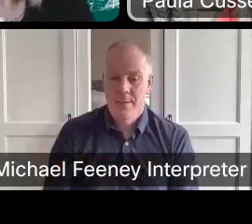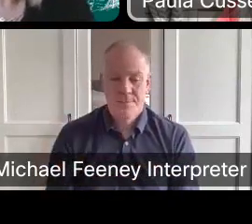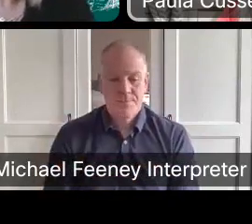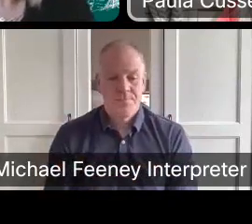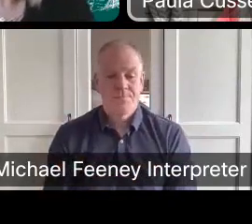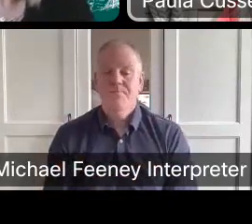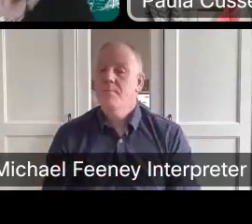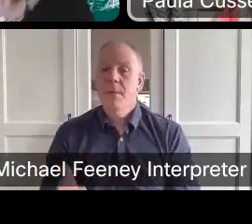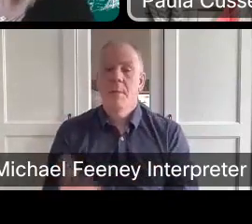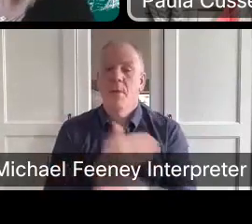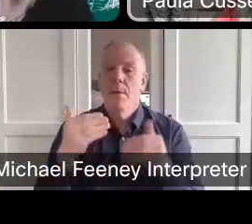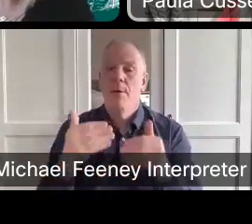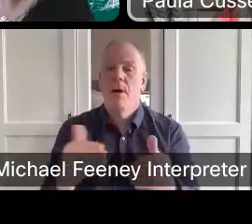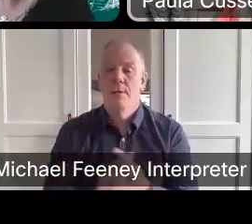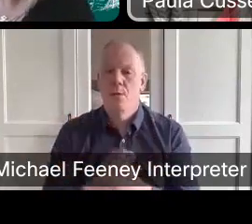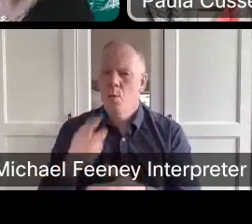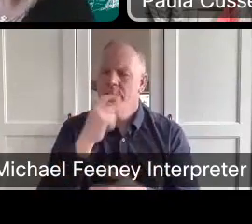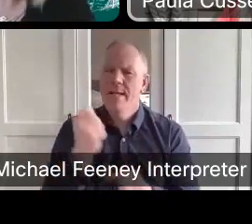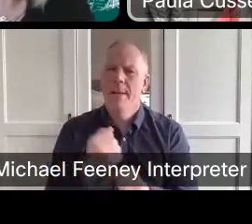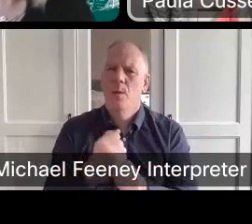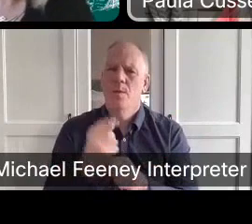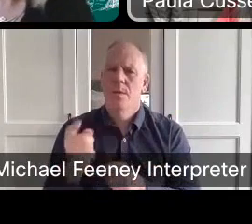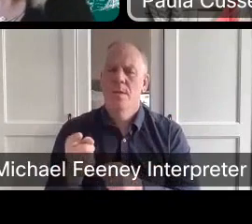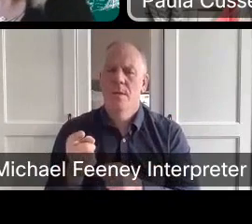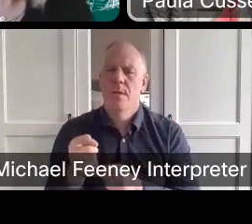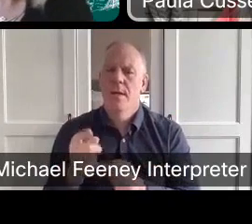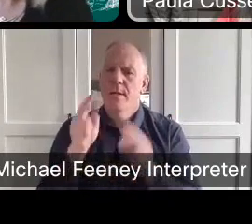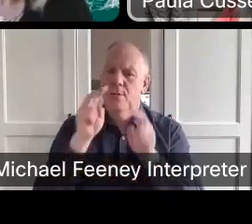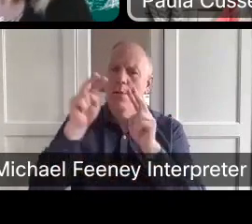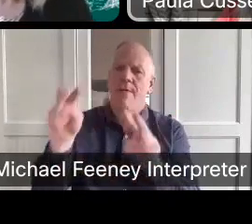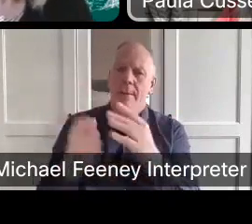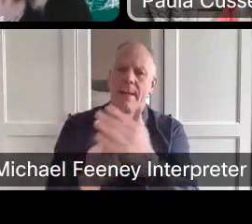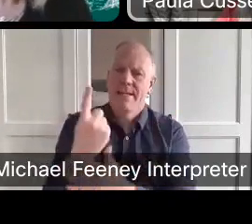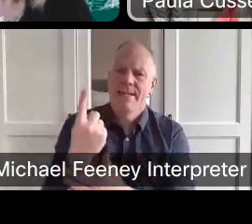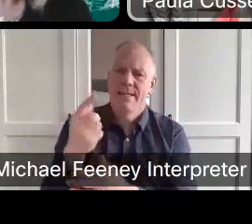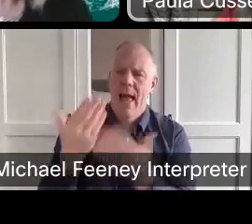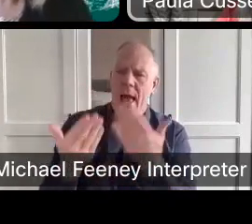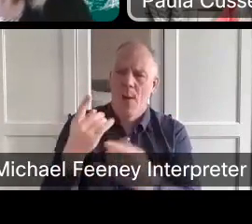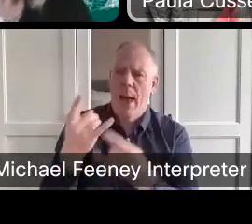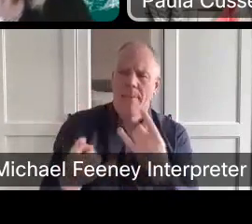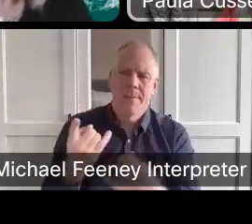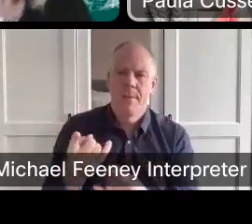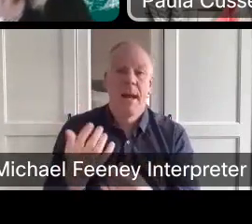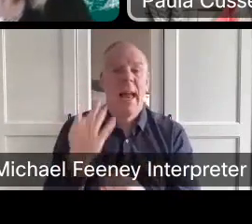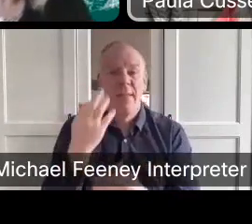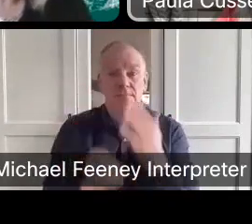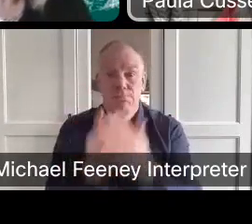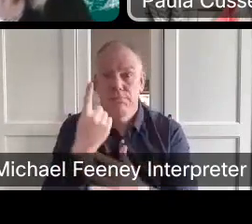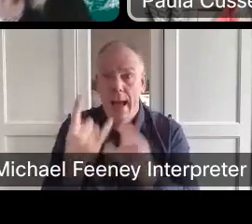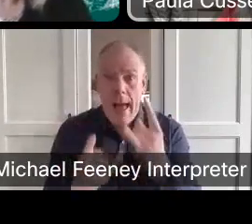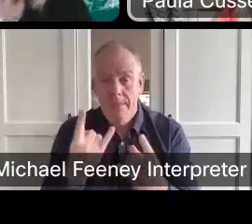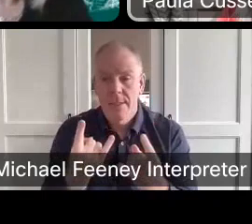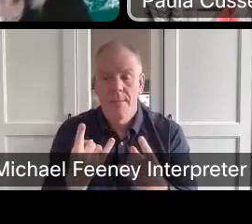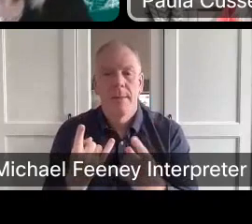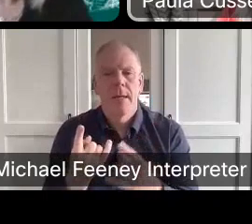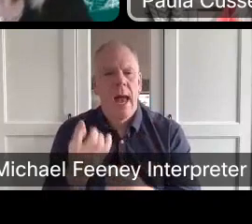before we finish off, you touched on there that piece about the notification. But if an event happens at the moment, and maybe I'll just go back to